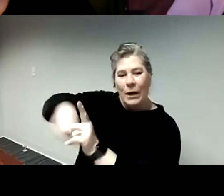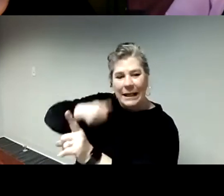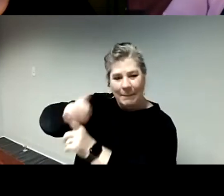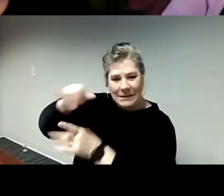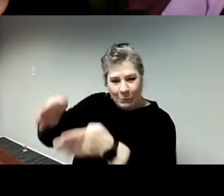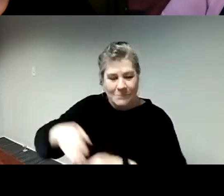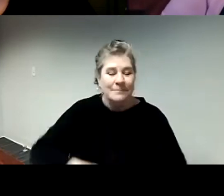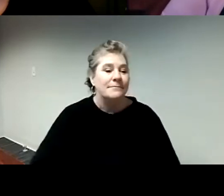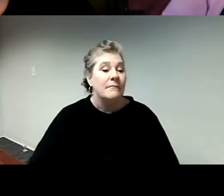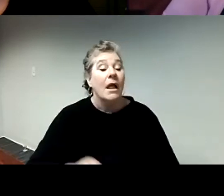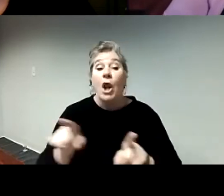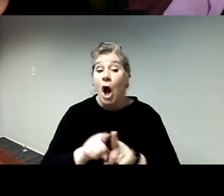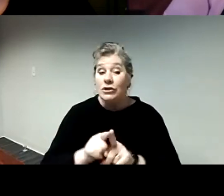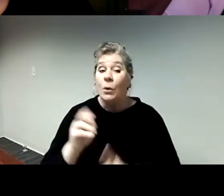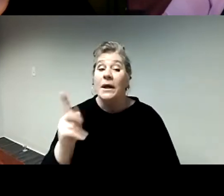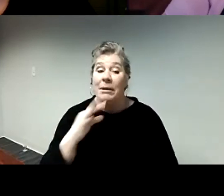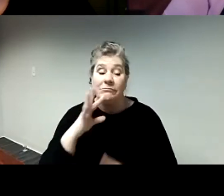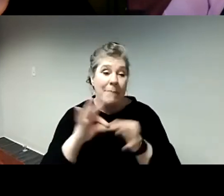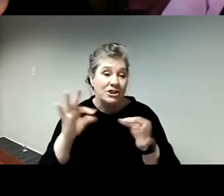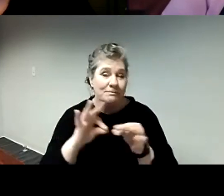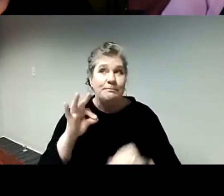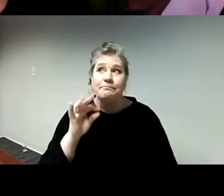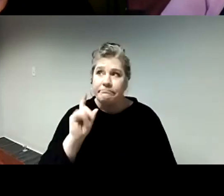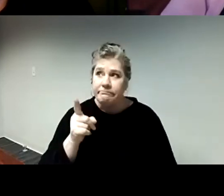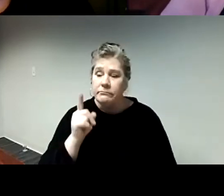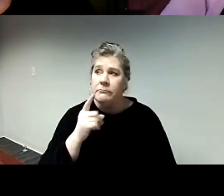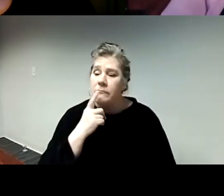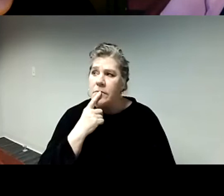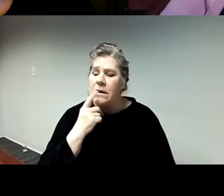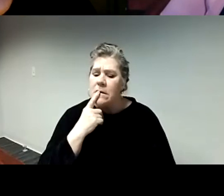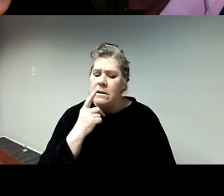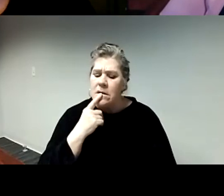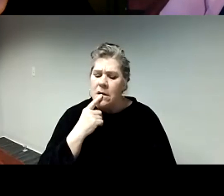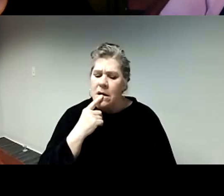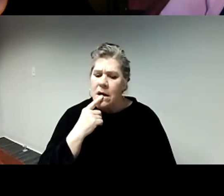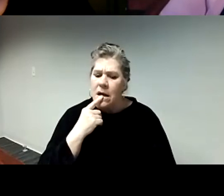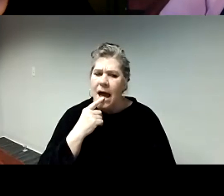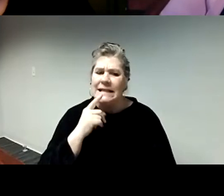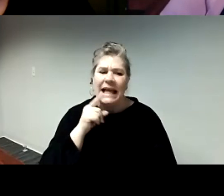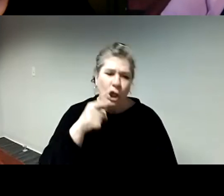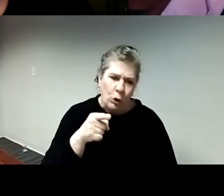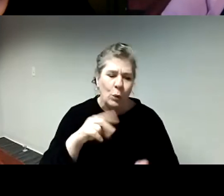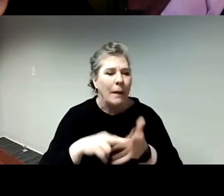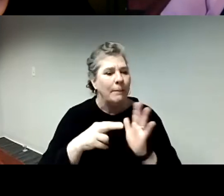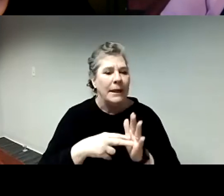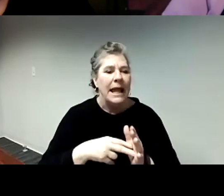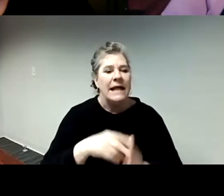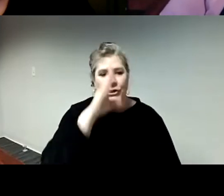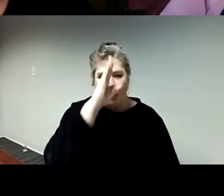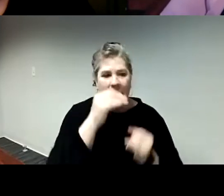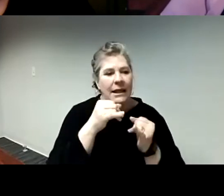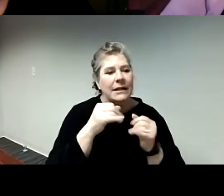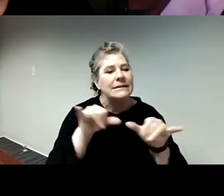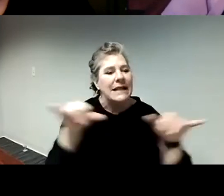And then something that Kimmie was saying too is, you know, I say this, you, because as a straight sized person, I haven't